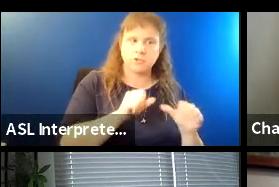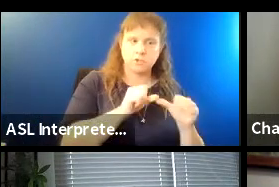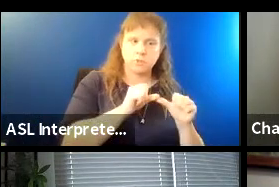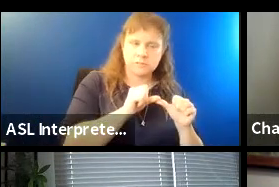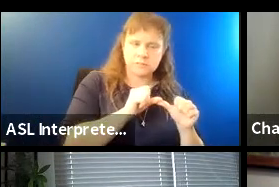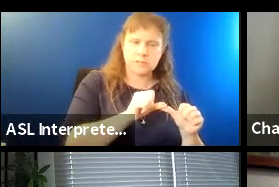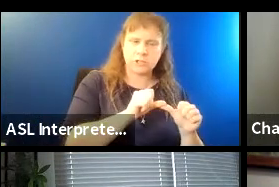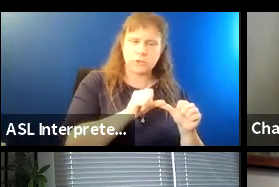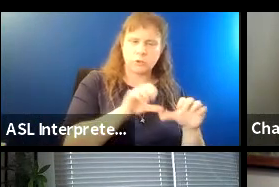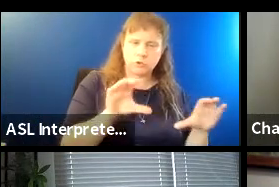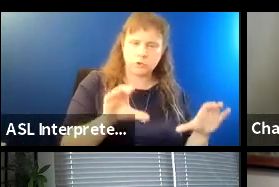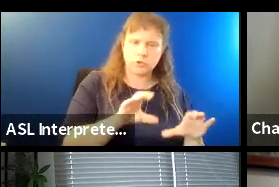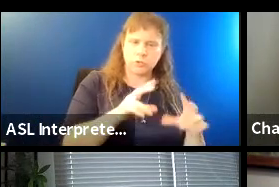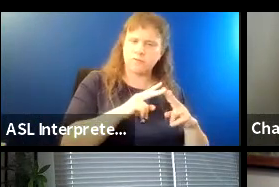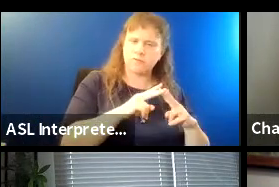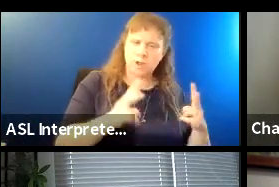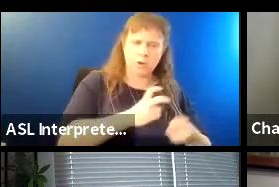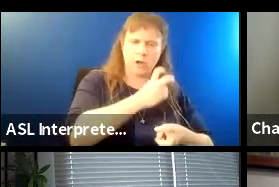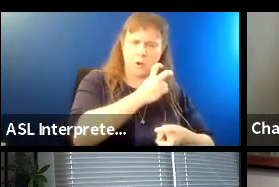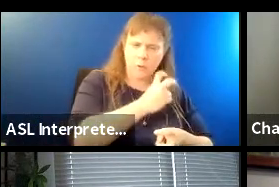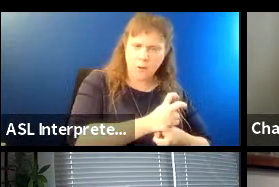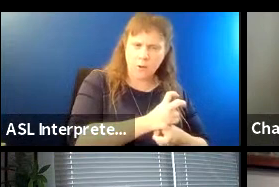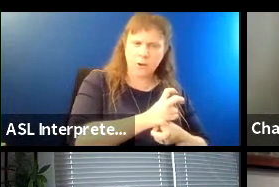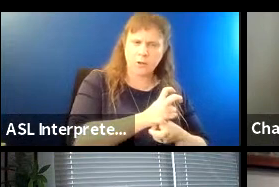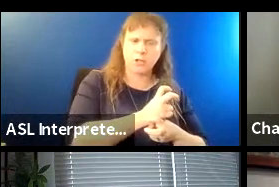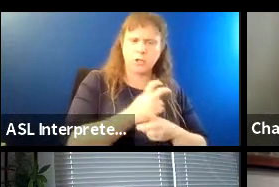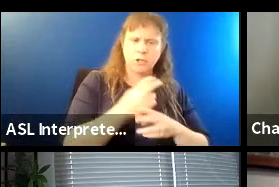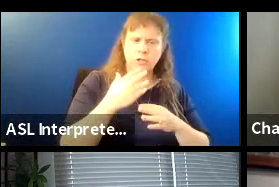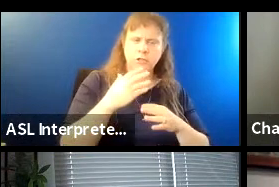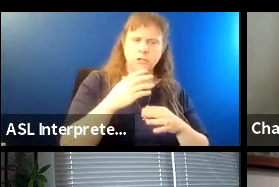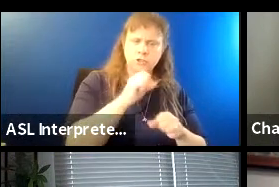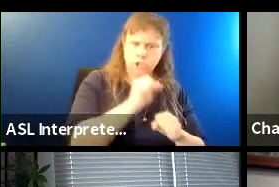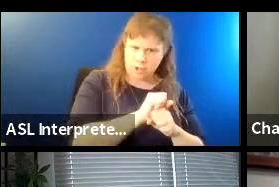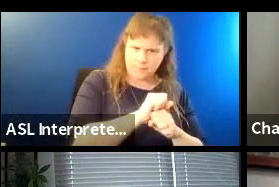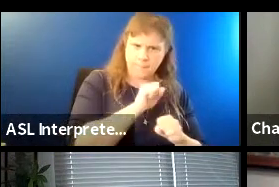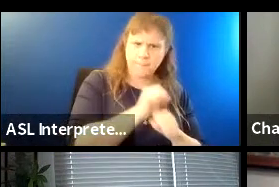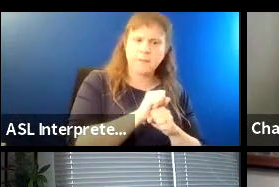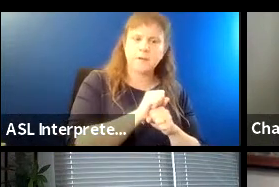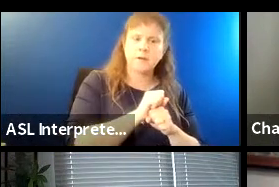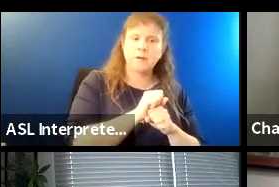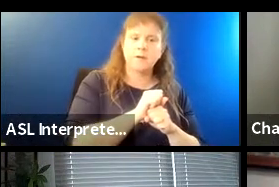job of recognizing and holding a